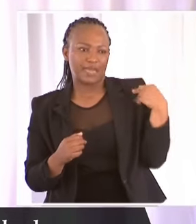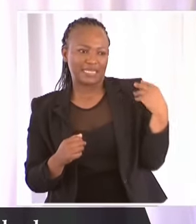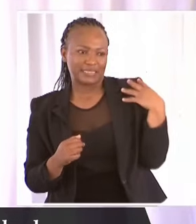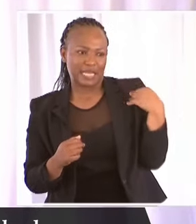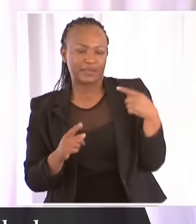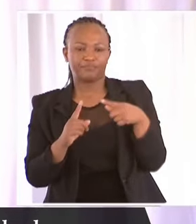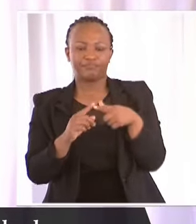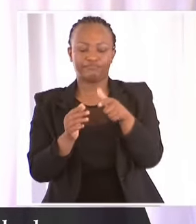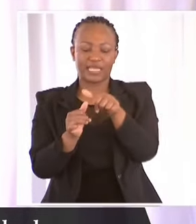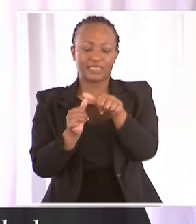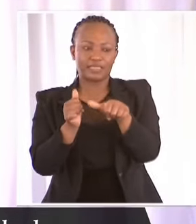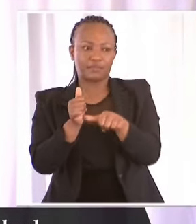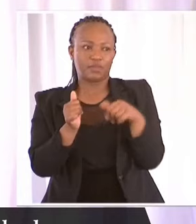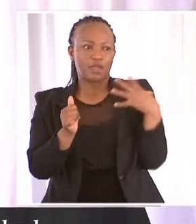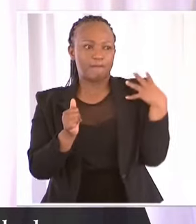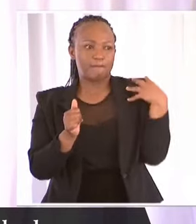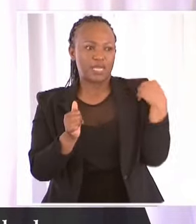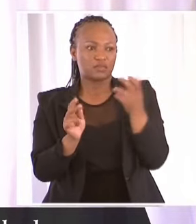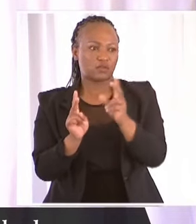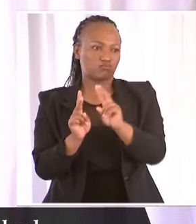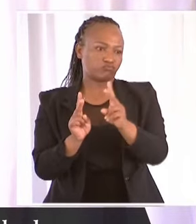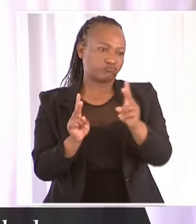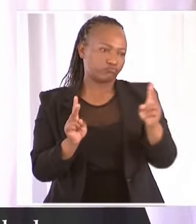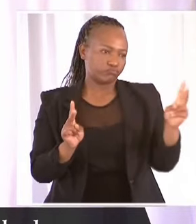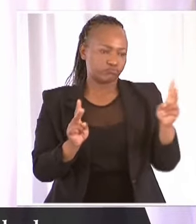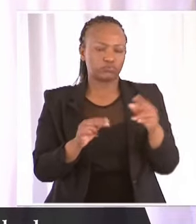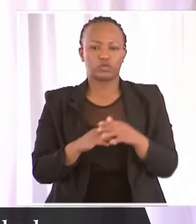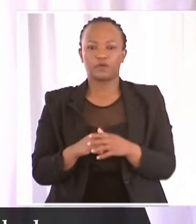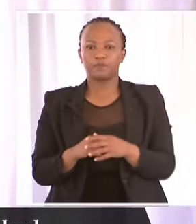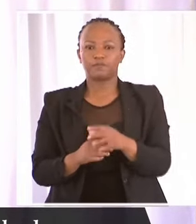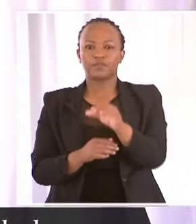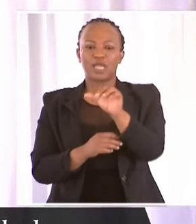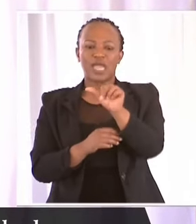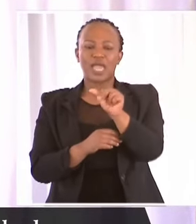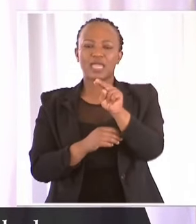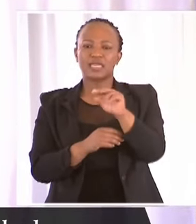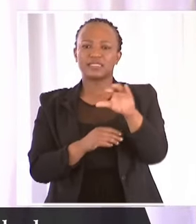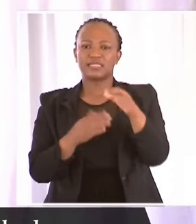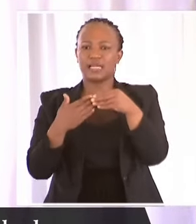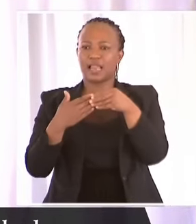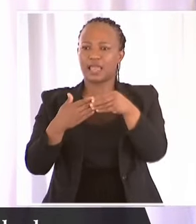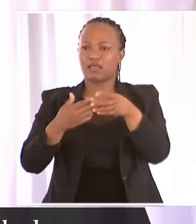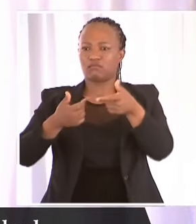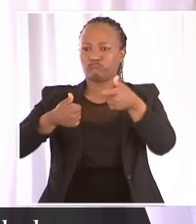ministers, the leadership of the African National Congress,